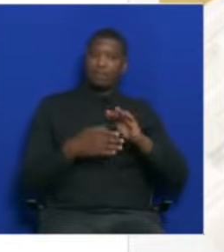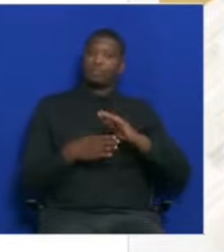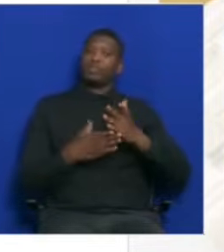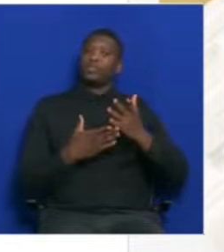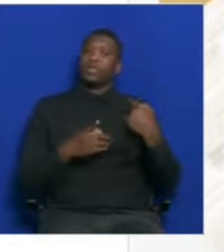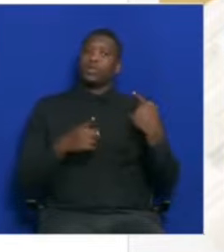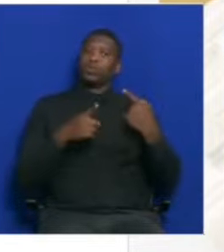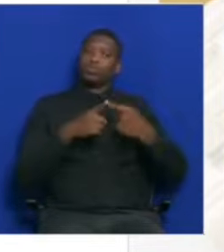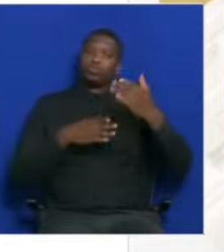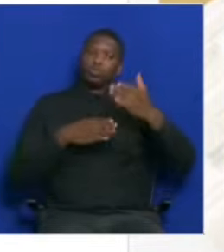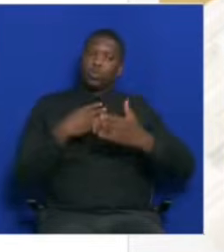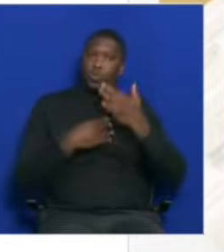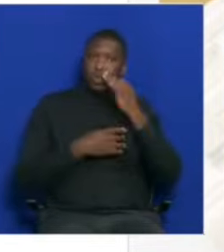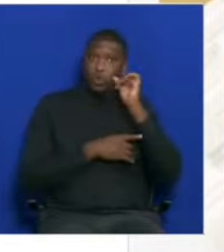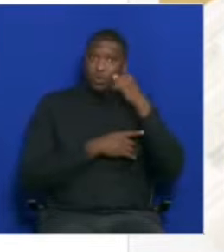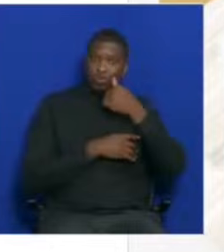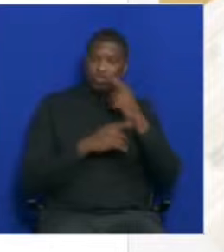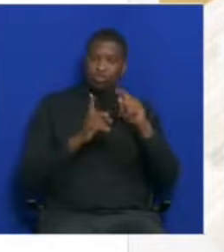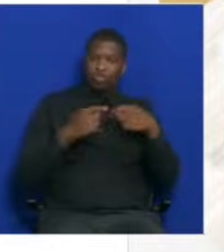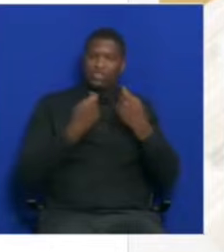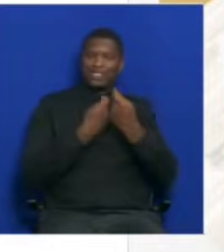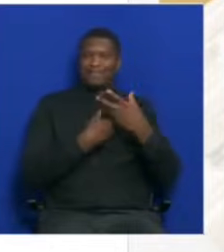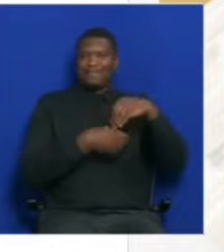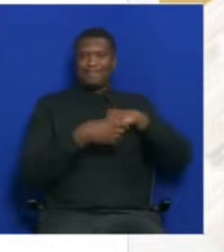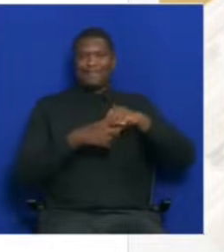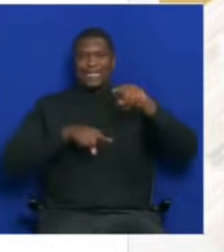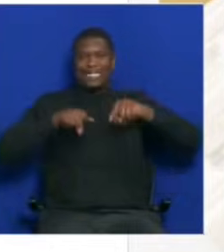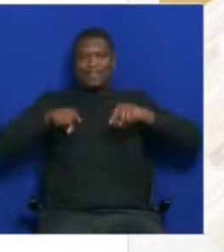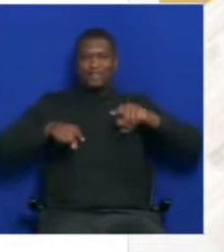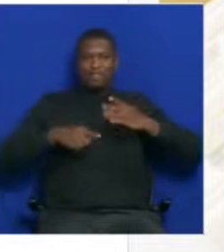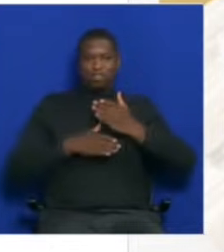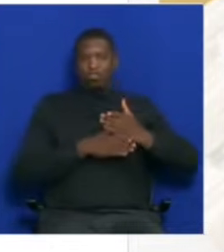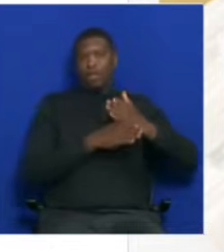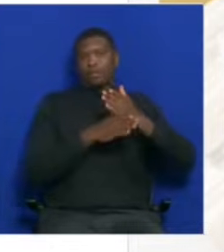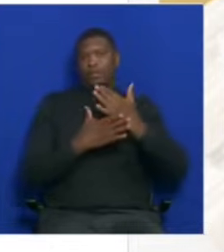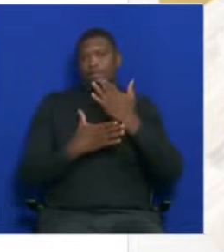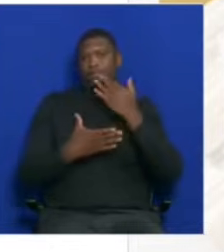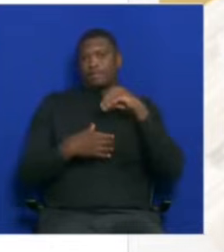are engaged in various tasks attached for your perusal."